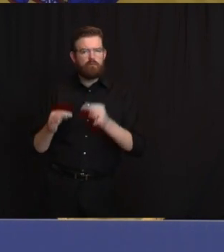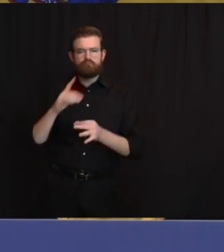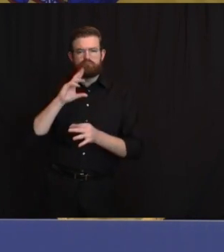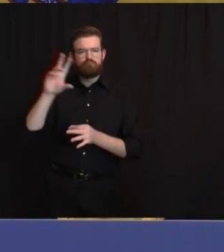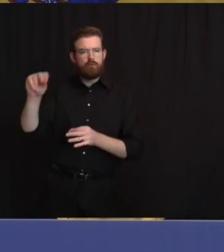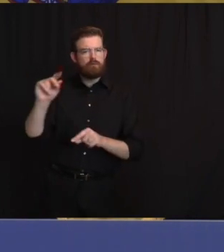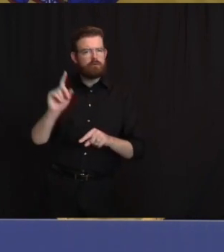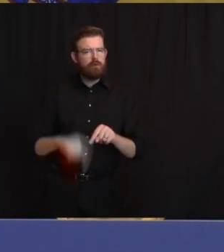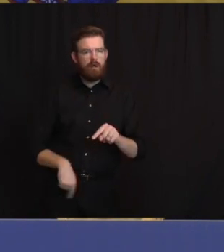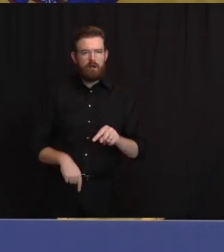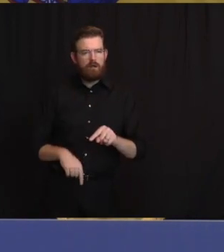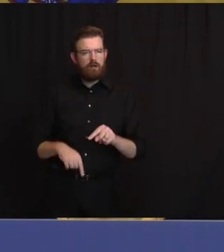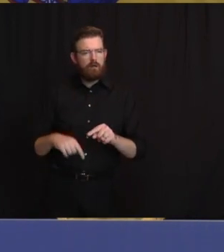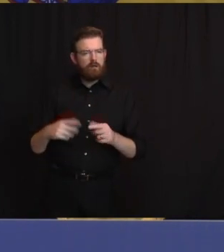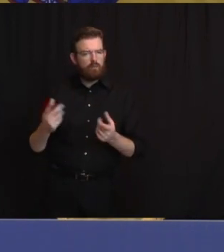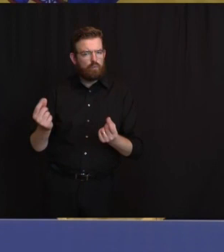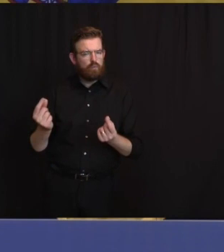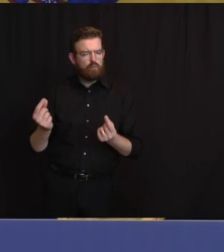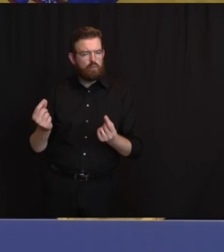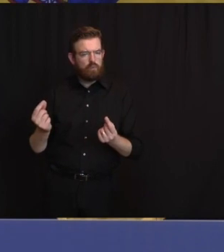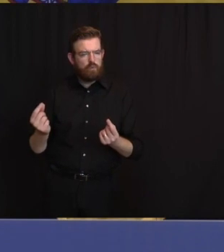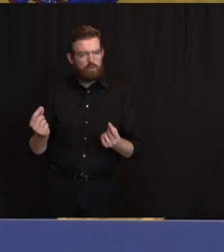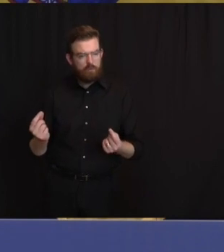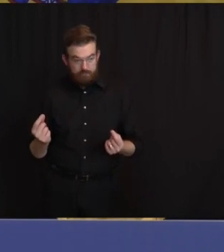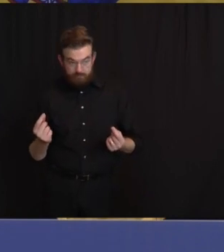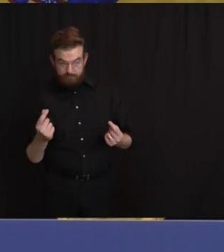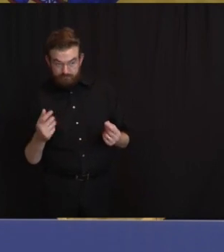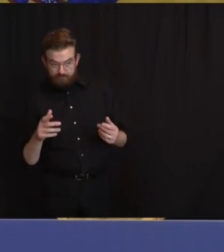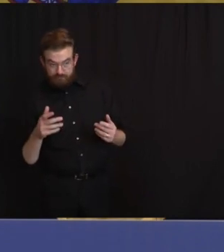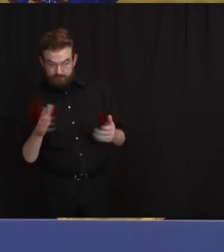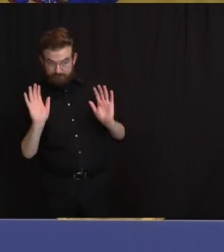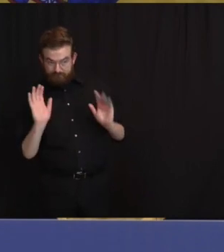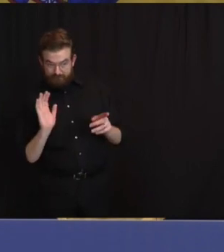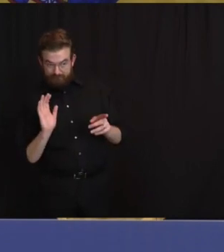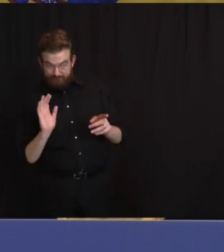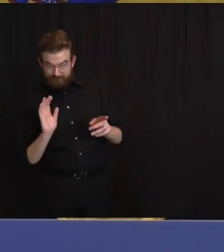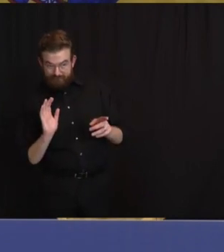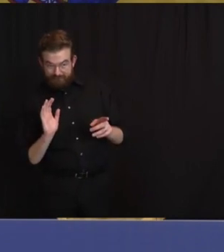unconstitutional? Is that it? Didn't mean to cut you off.